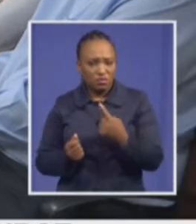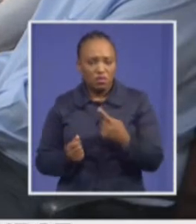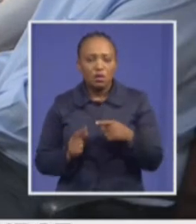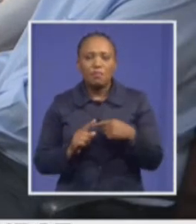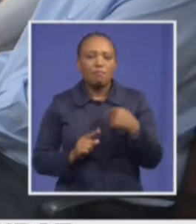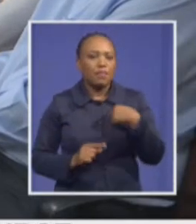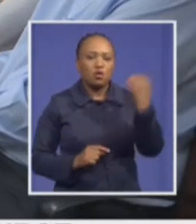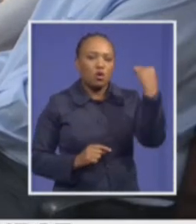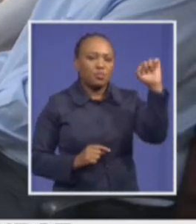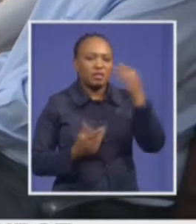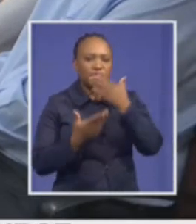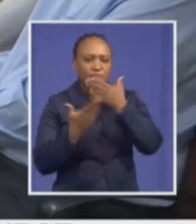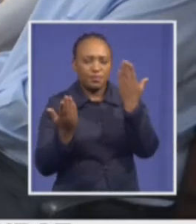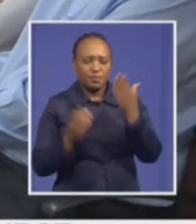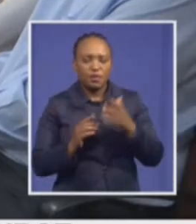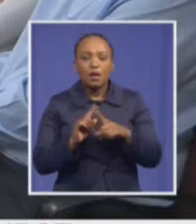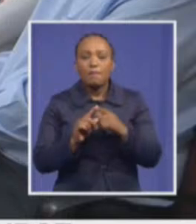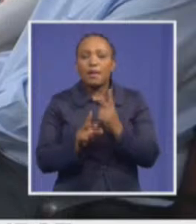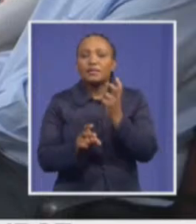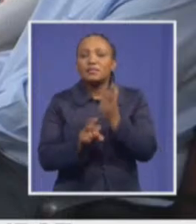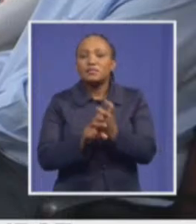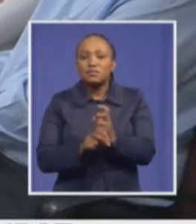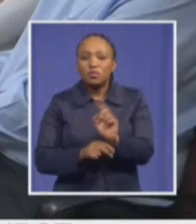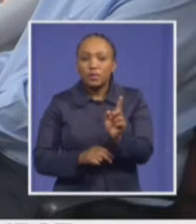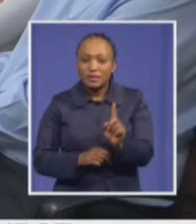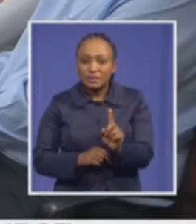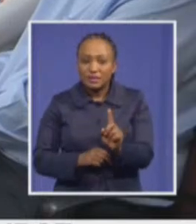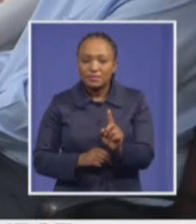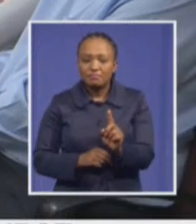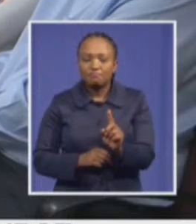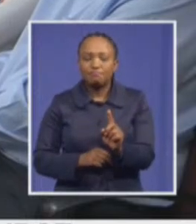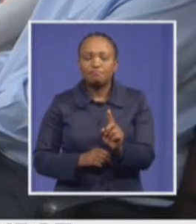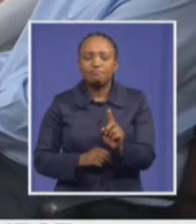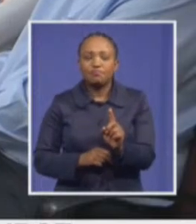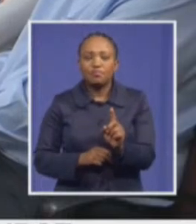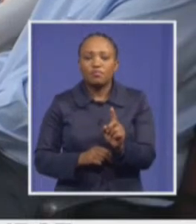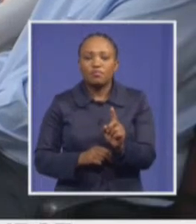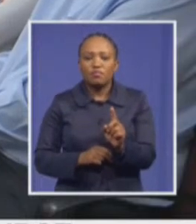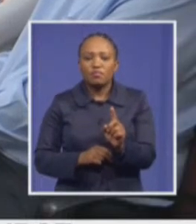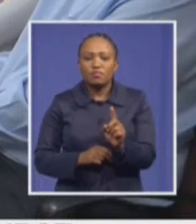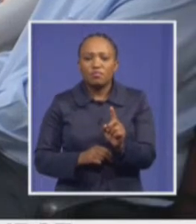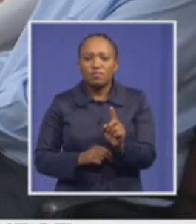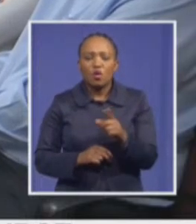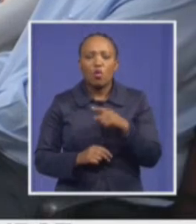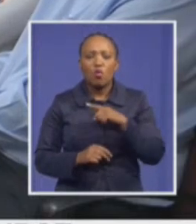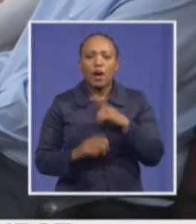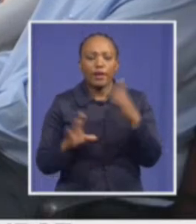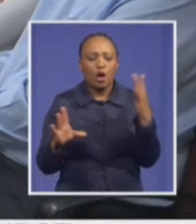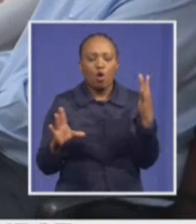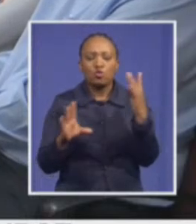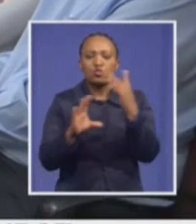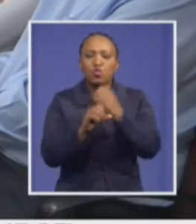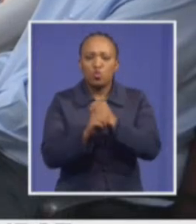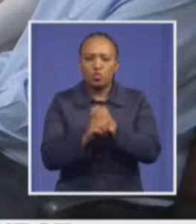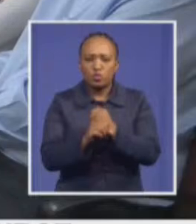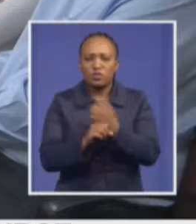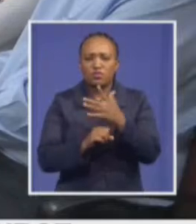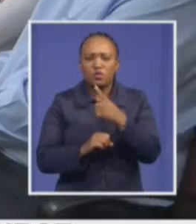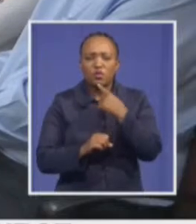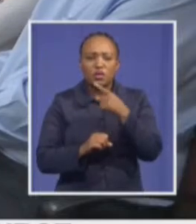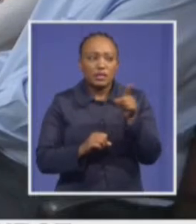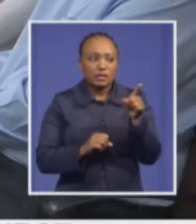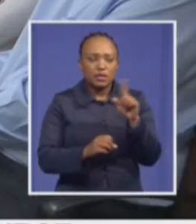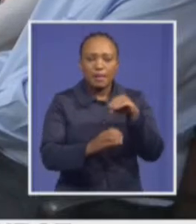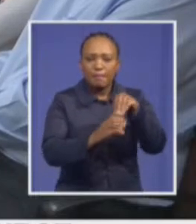that there seems to be a drawing of a conclusion, which is she was part and she knew all about this, and her name